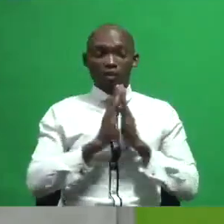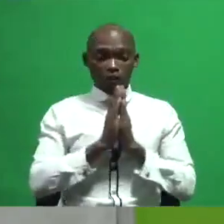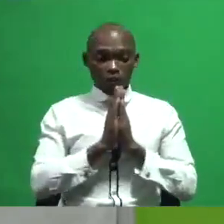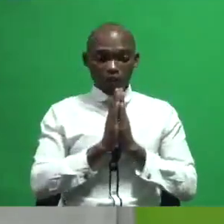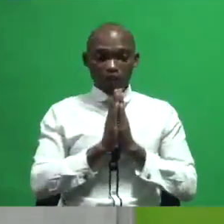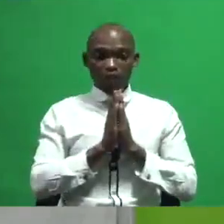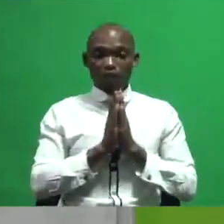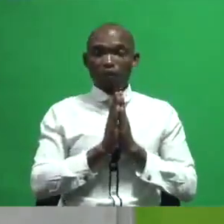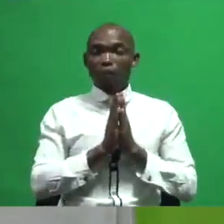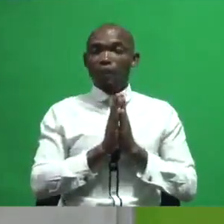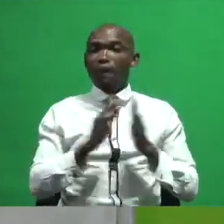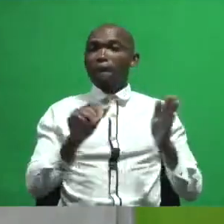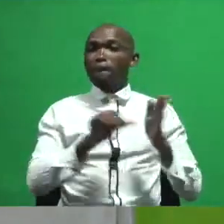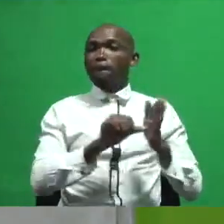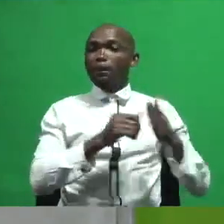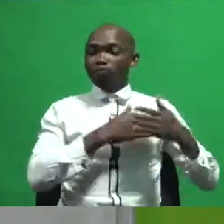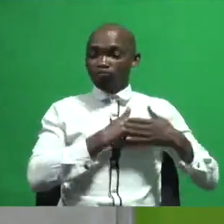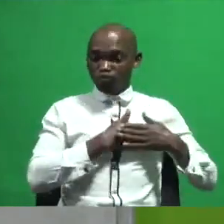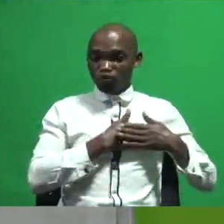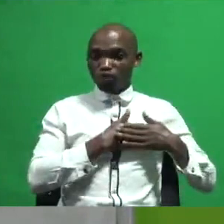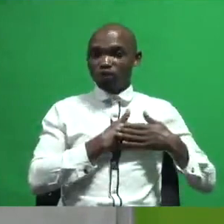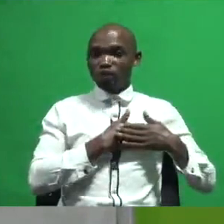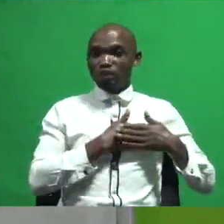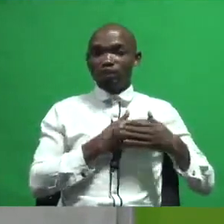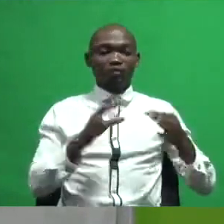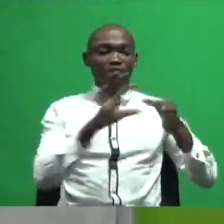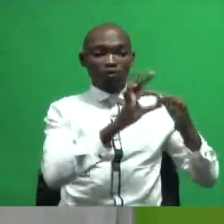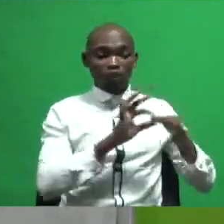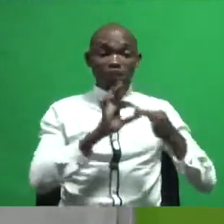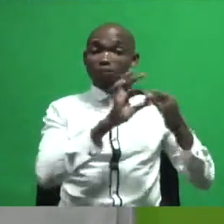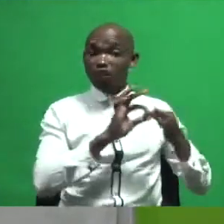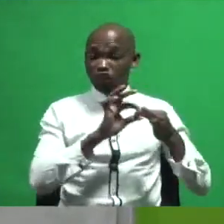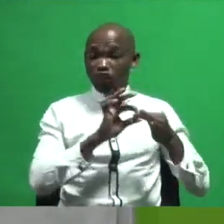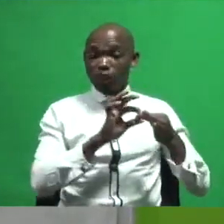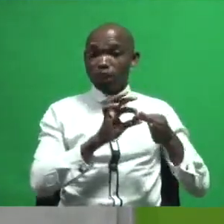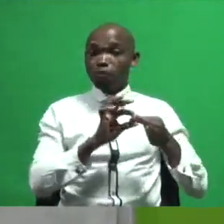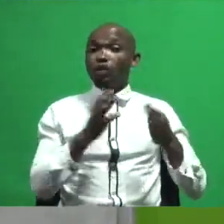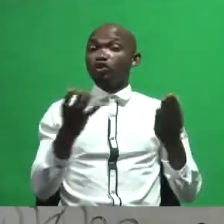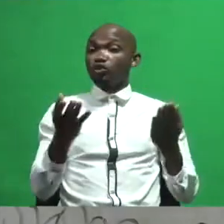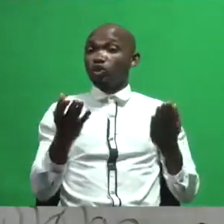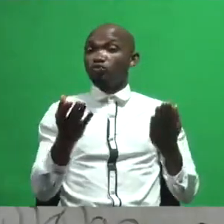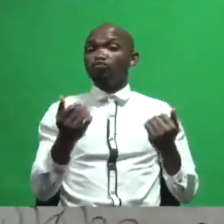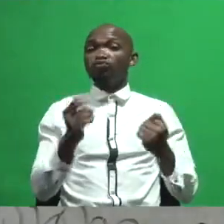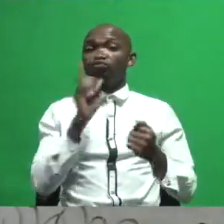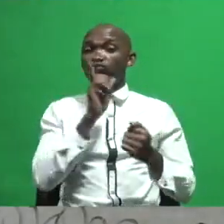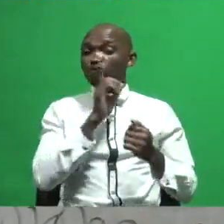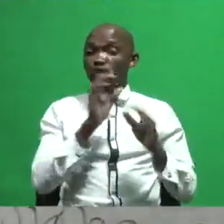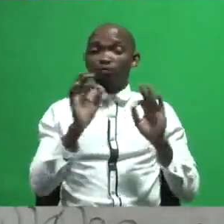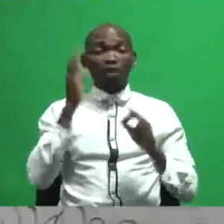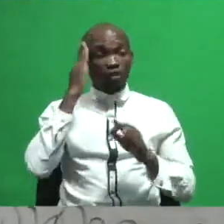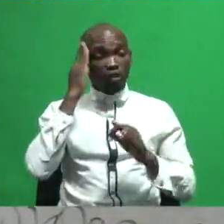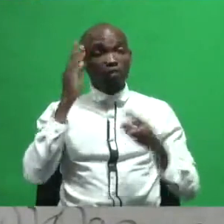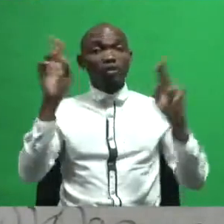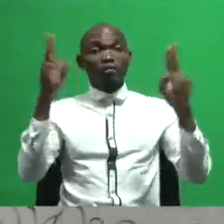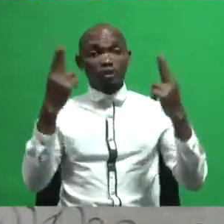Okay, thank you very much, my dear students, for your participation, and you have responded well